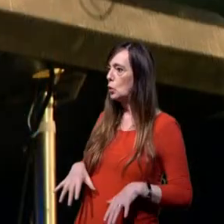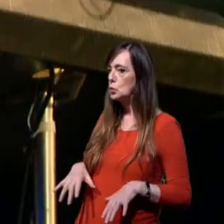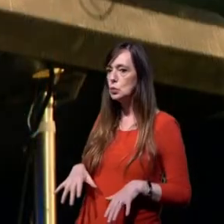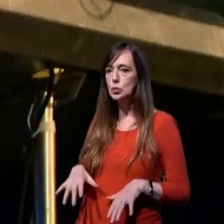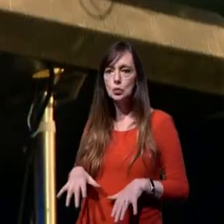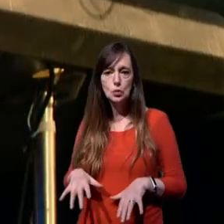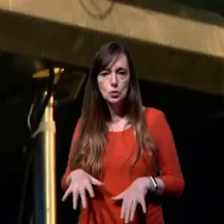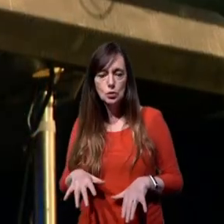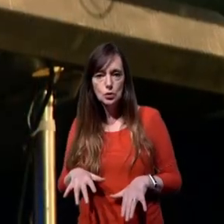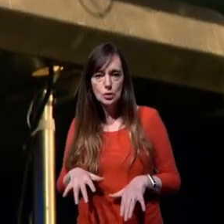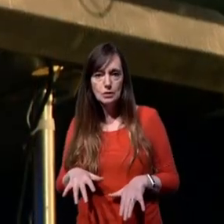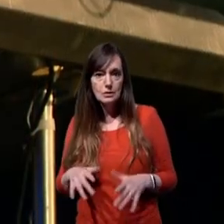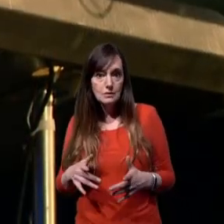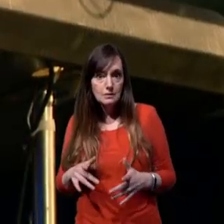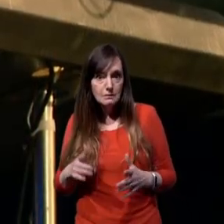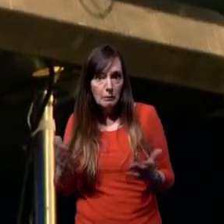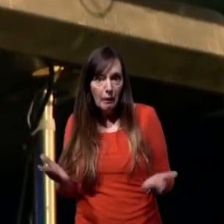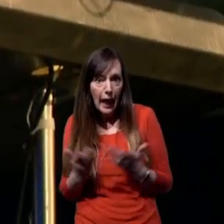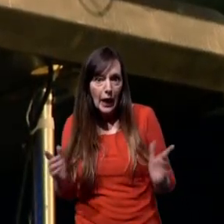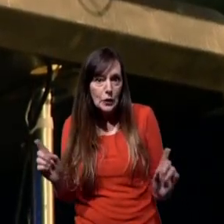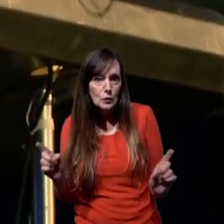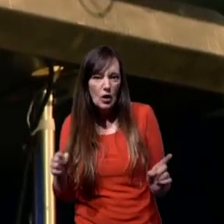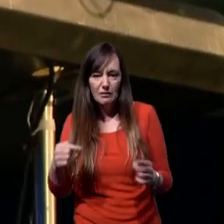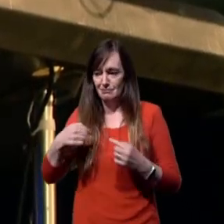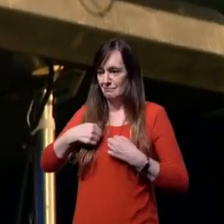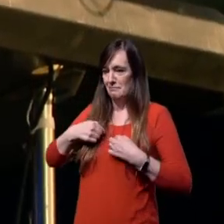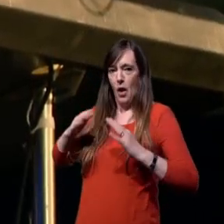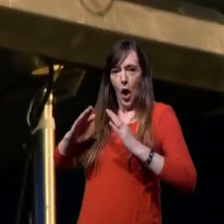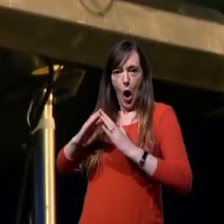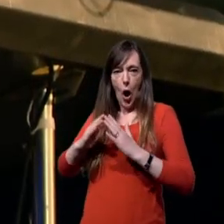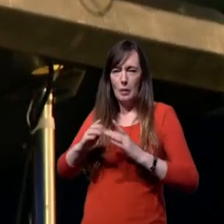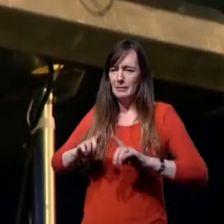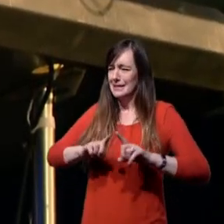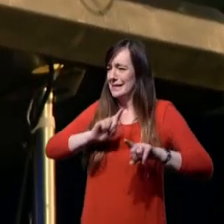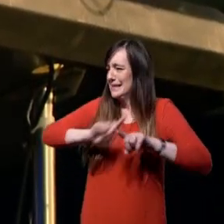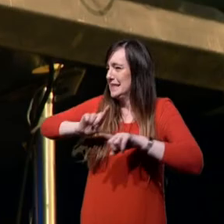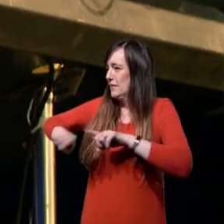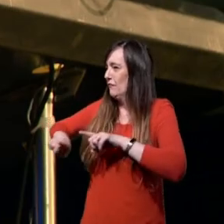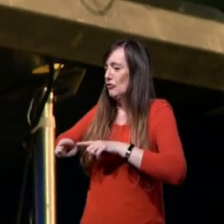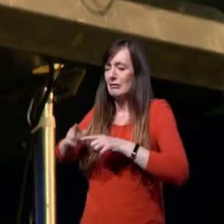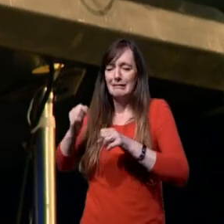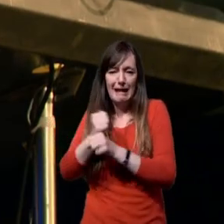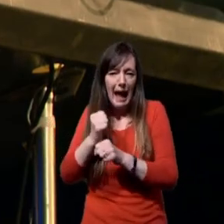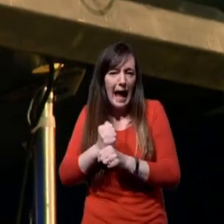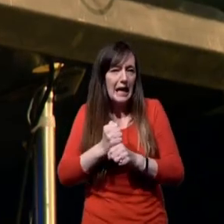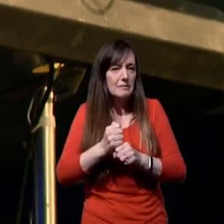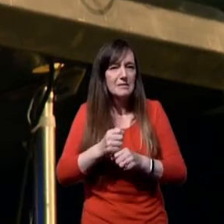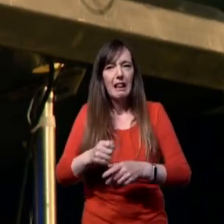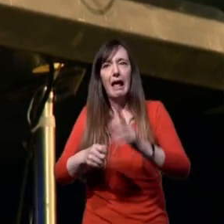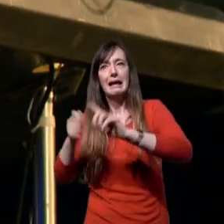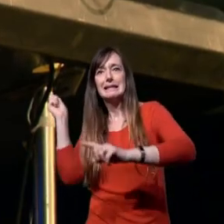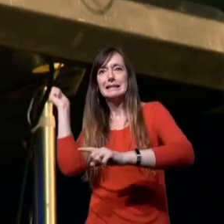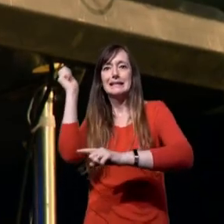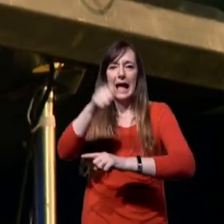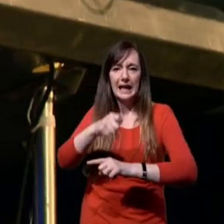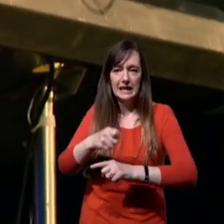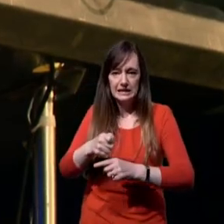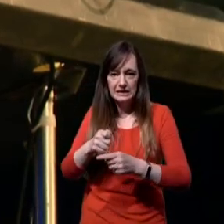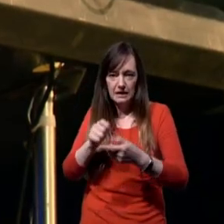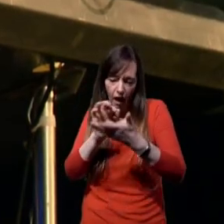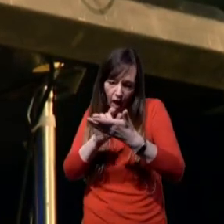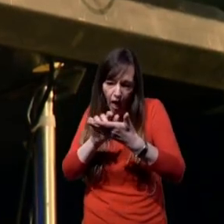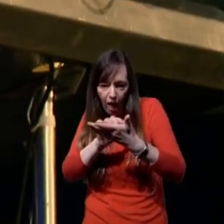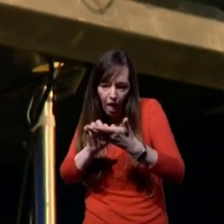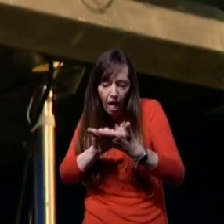play at our house. There's all kinds. There's Minecraft, there's Candy Crush, there's tennis, there's all kinds of games going